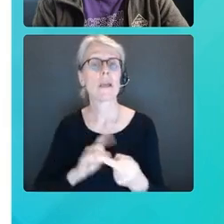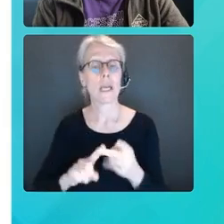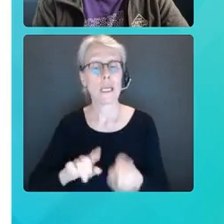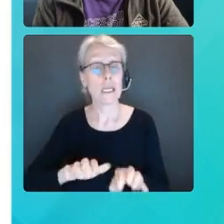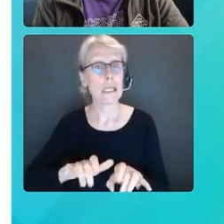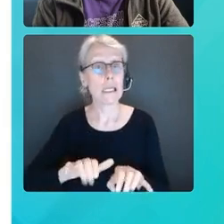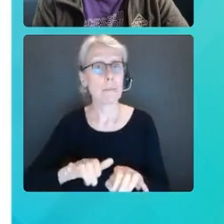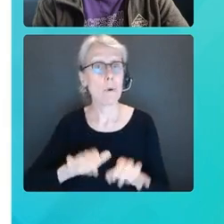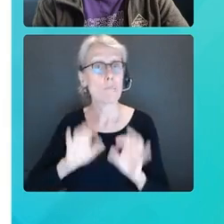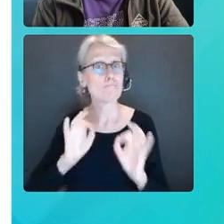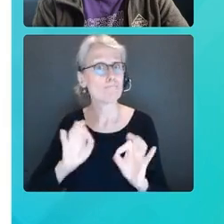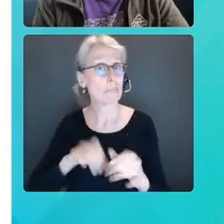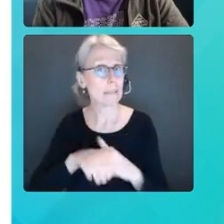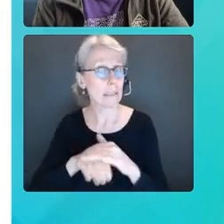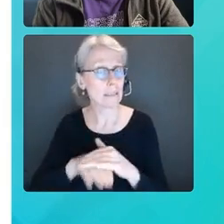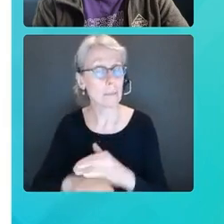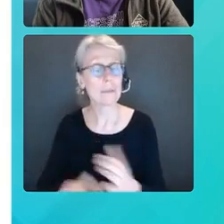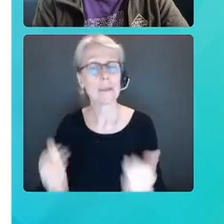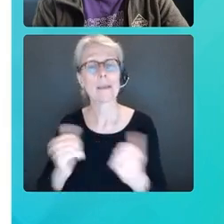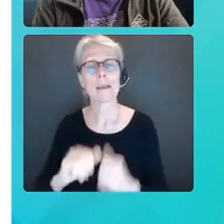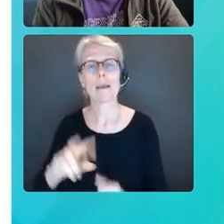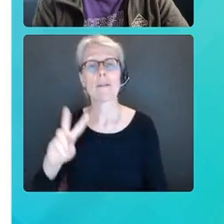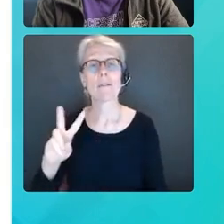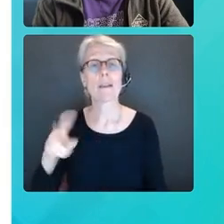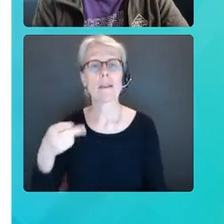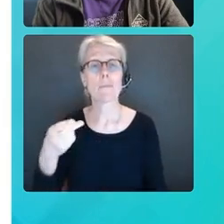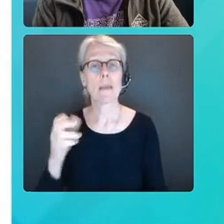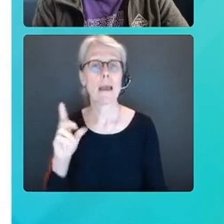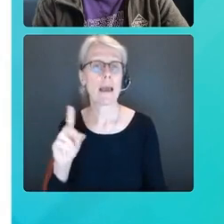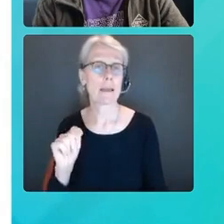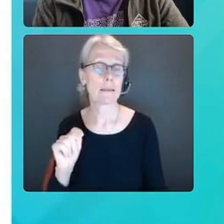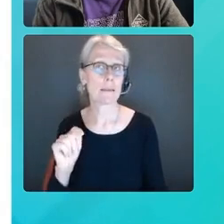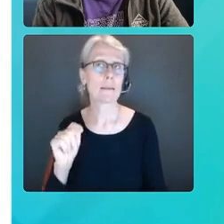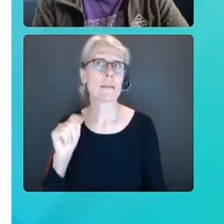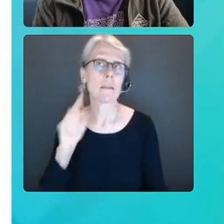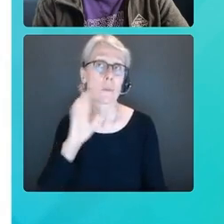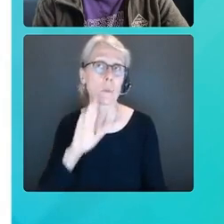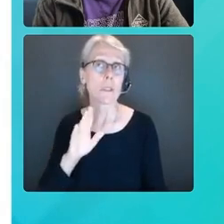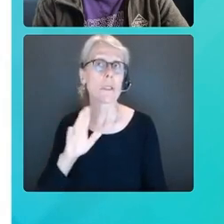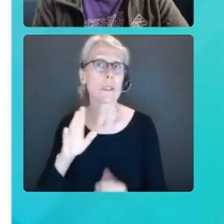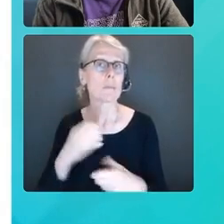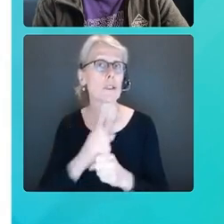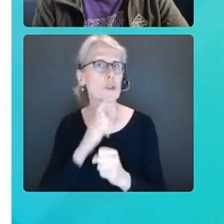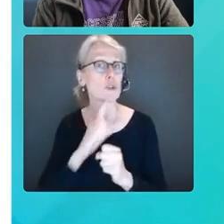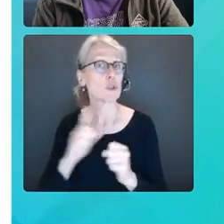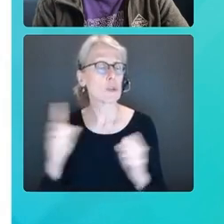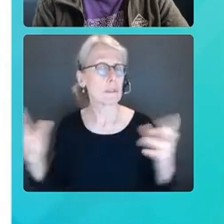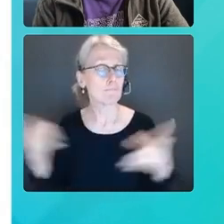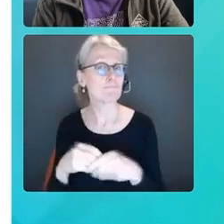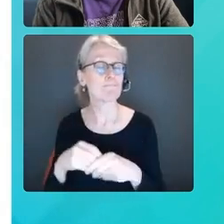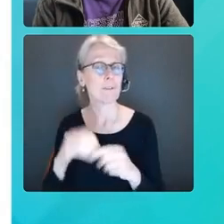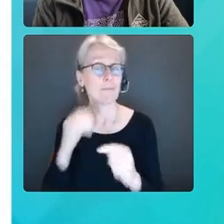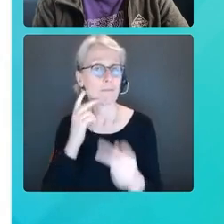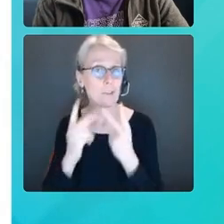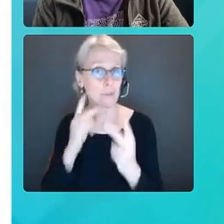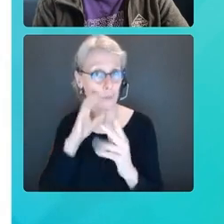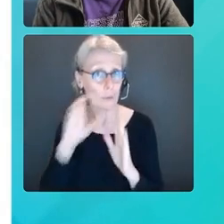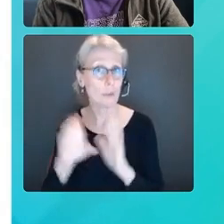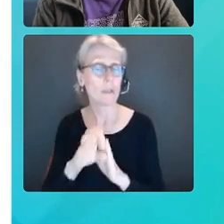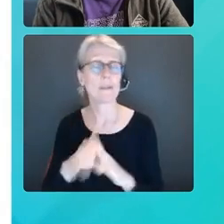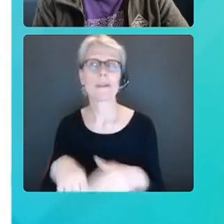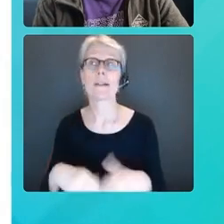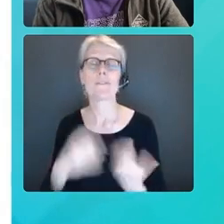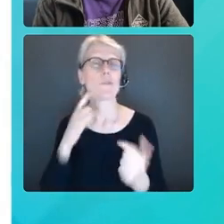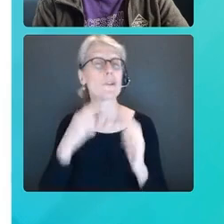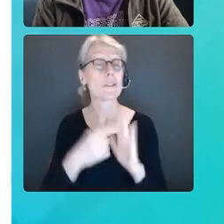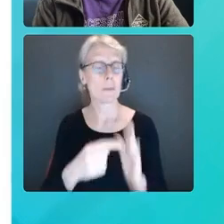accessible. Eventually, we'll get a VPAT. Some things, though, are inherently, for example, visual. So if you're designing a badge,